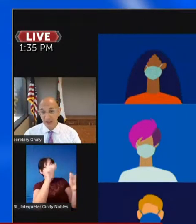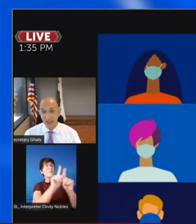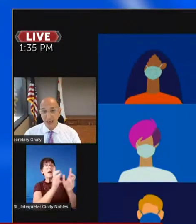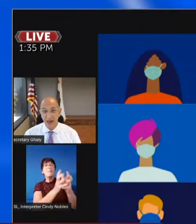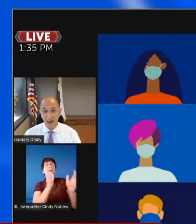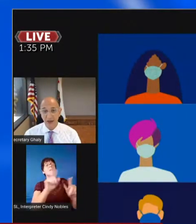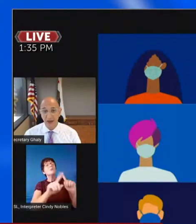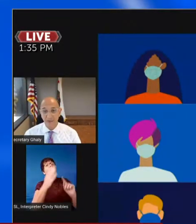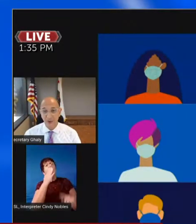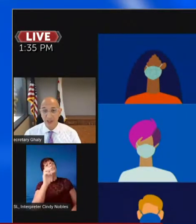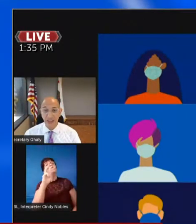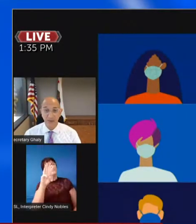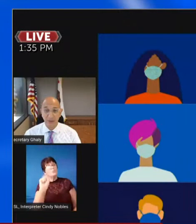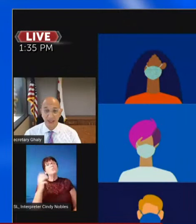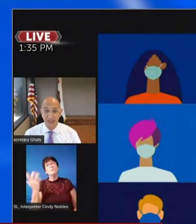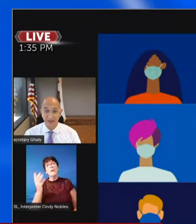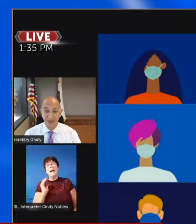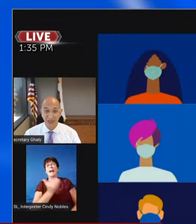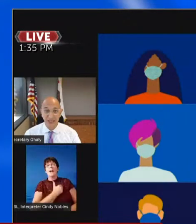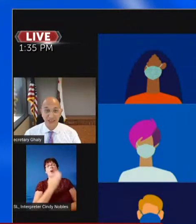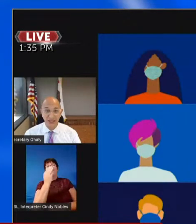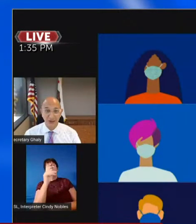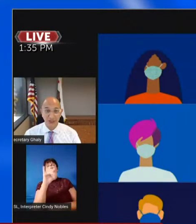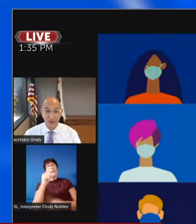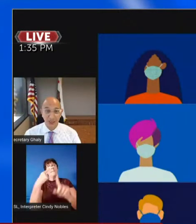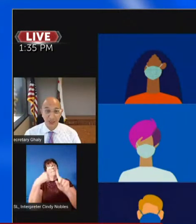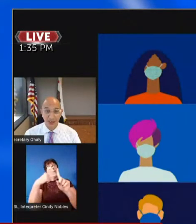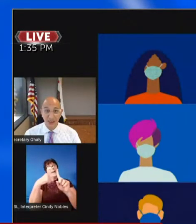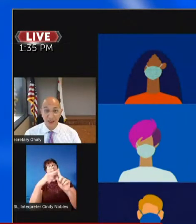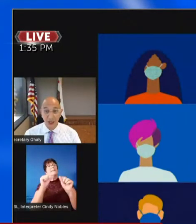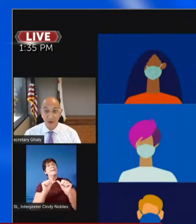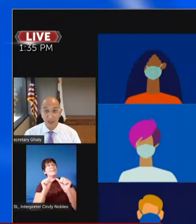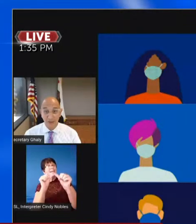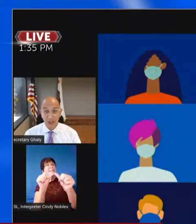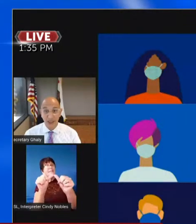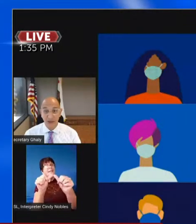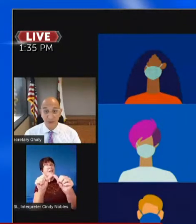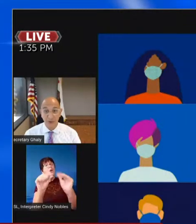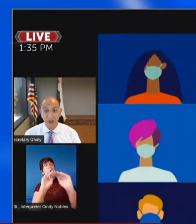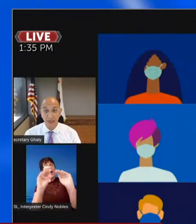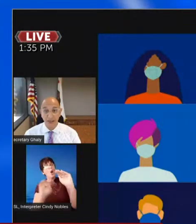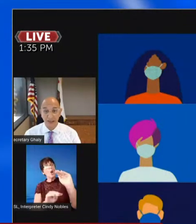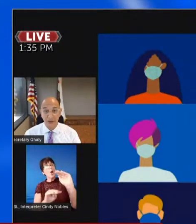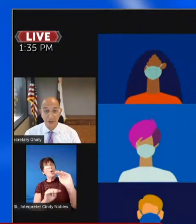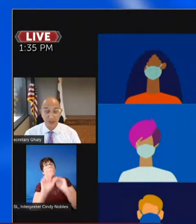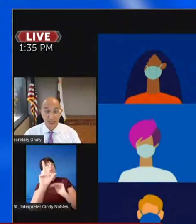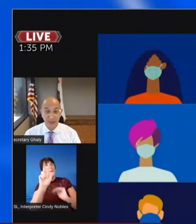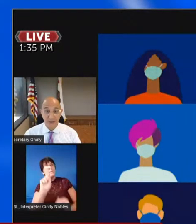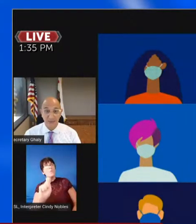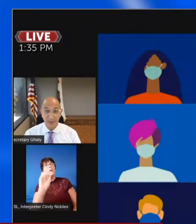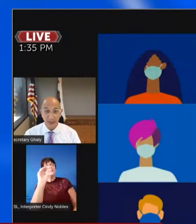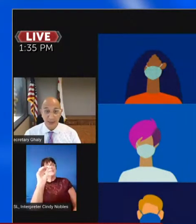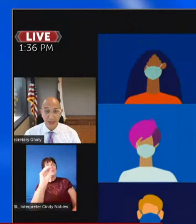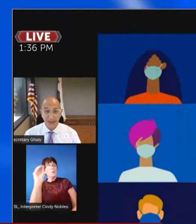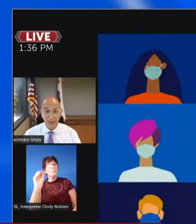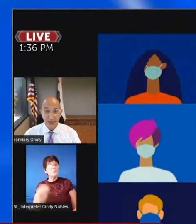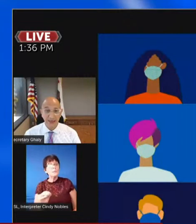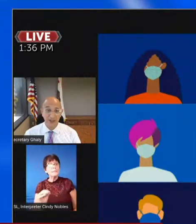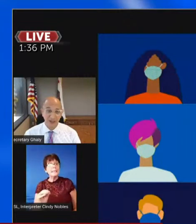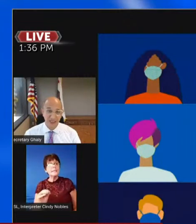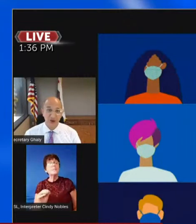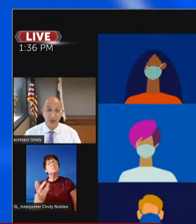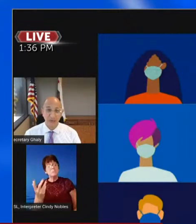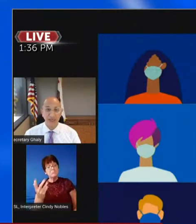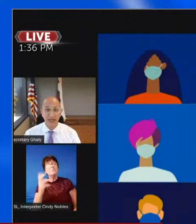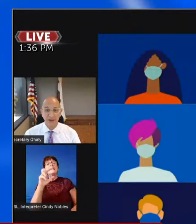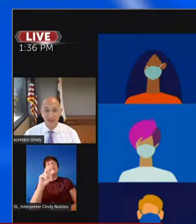news is our 14-day positivity continues to be low at 3.0%. And even